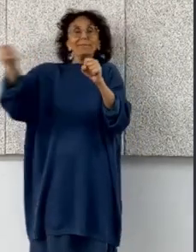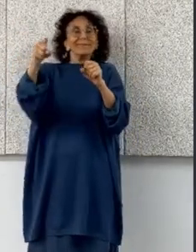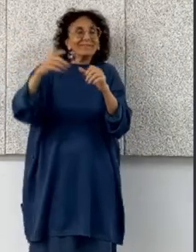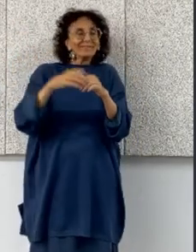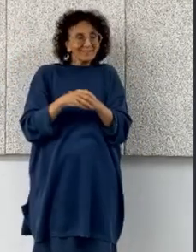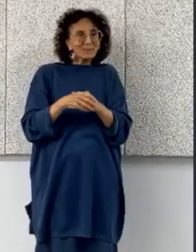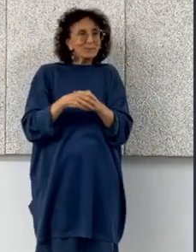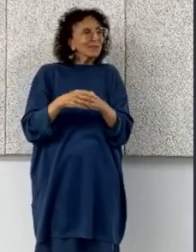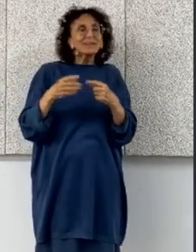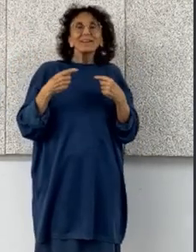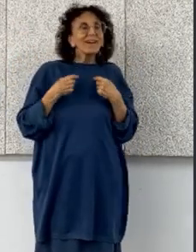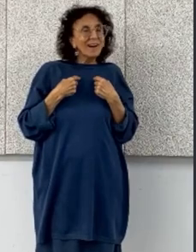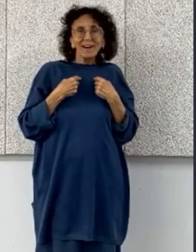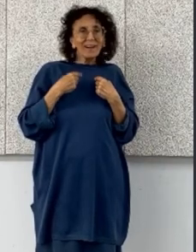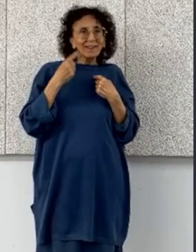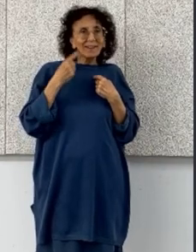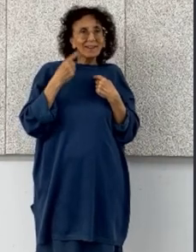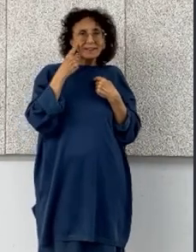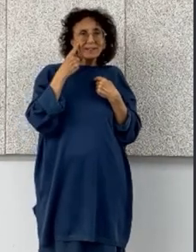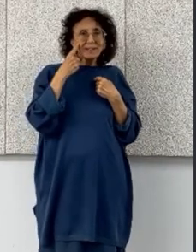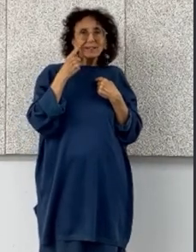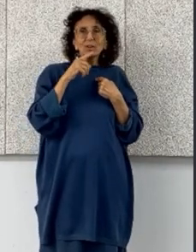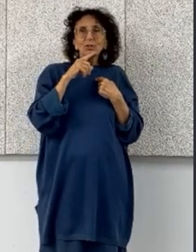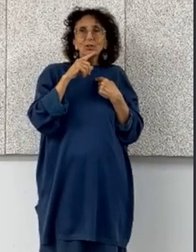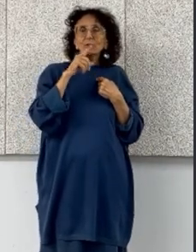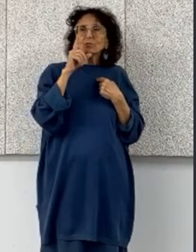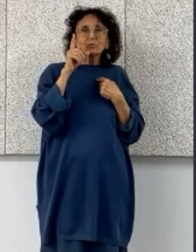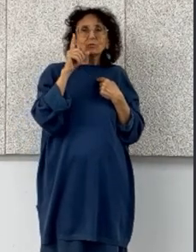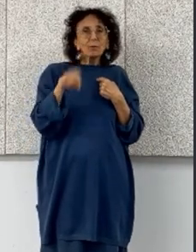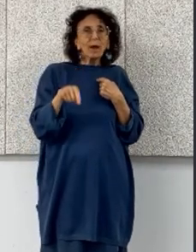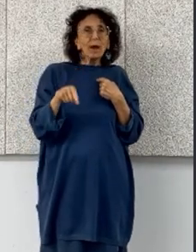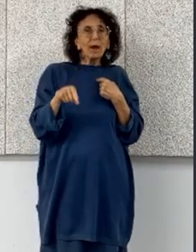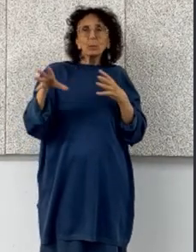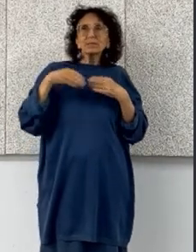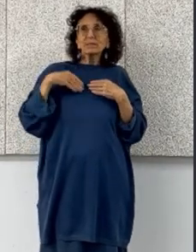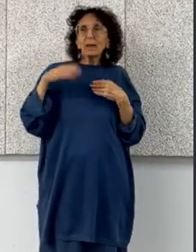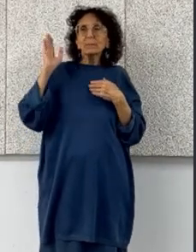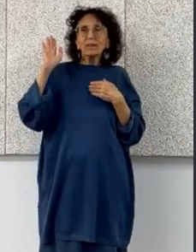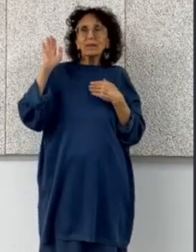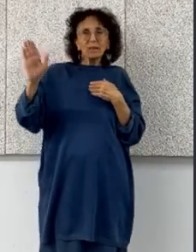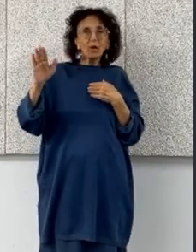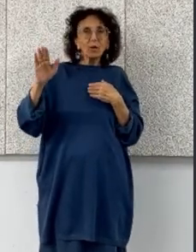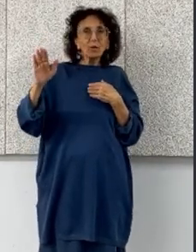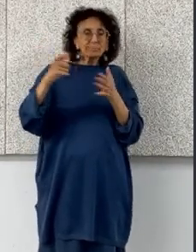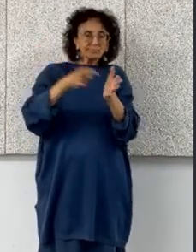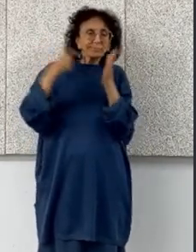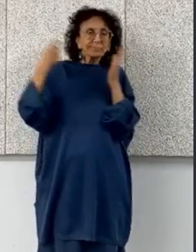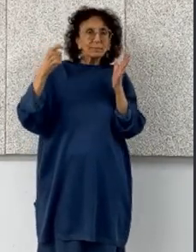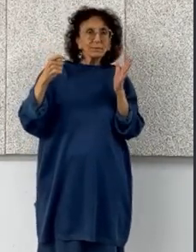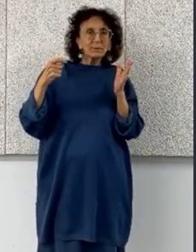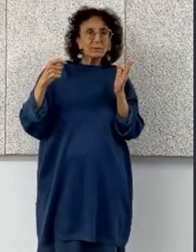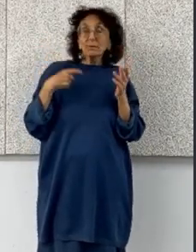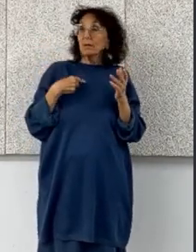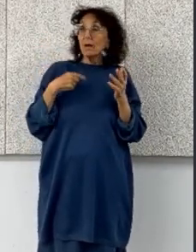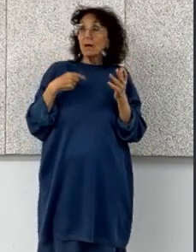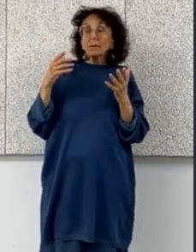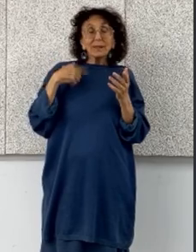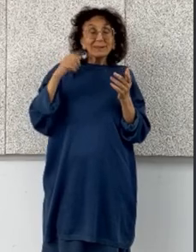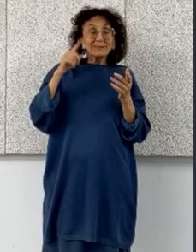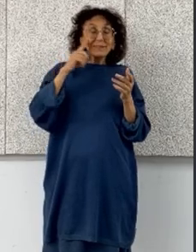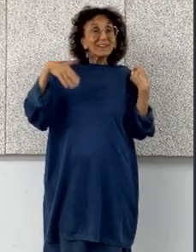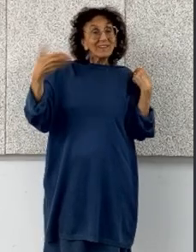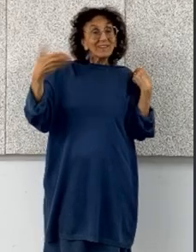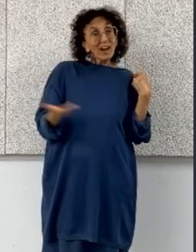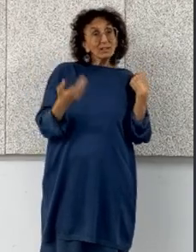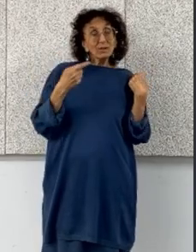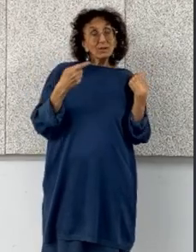And I think you never have to accept an invitation, you know? You could be like, I don't wish to go to that party. I